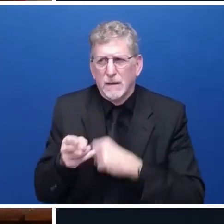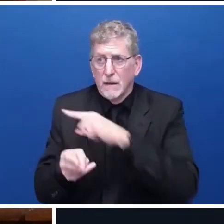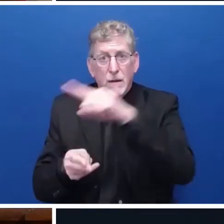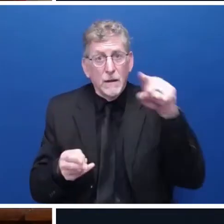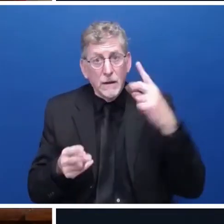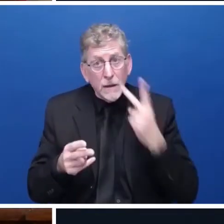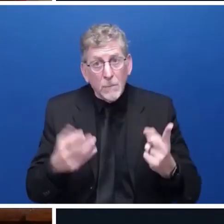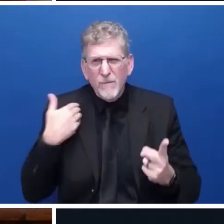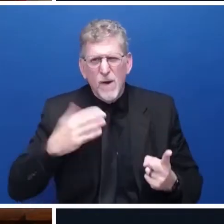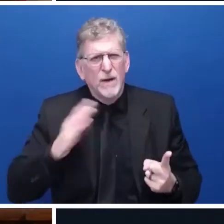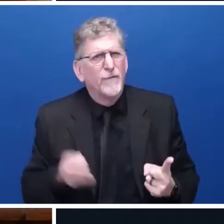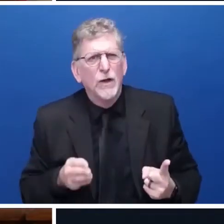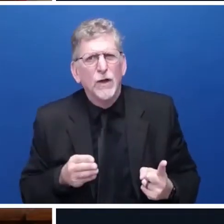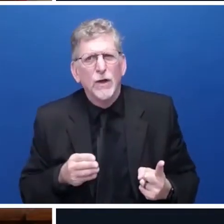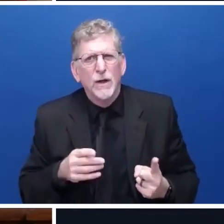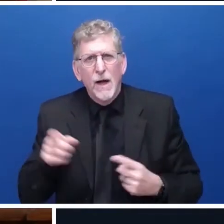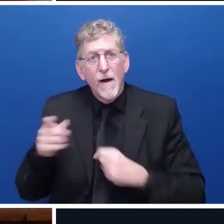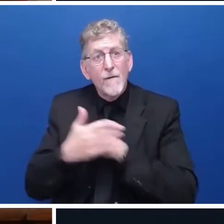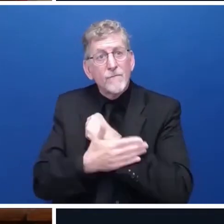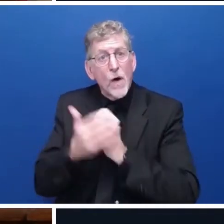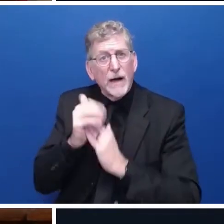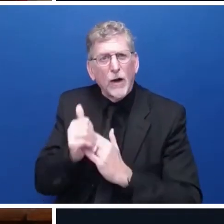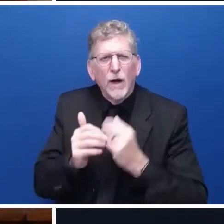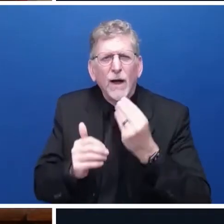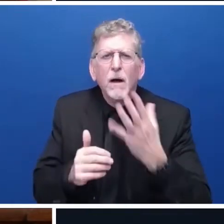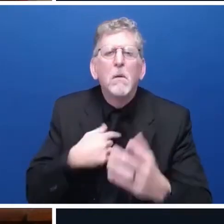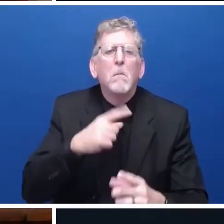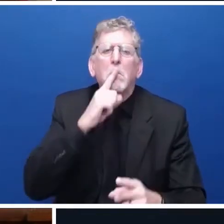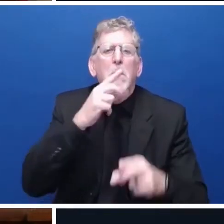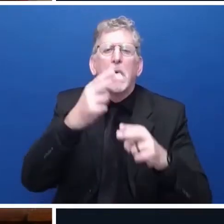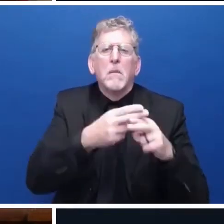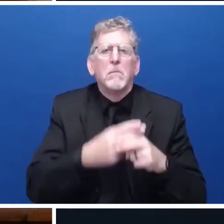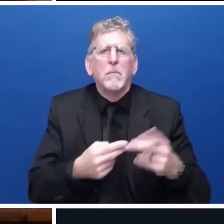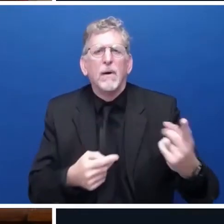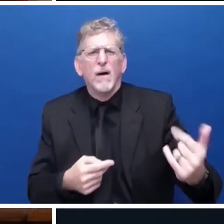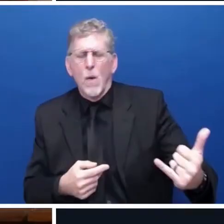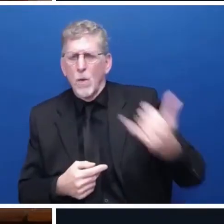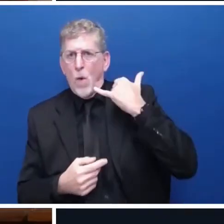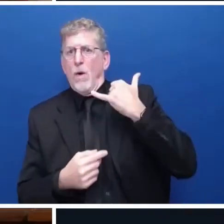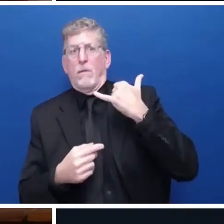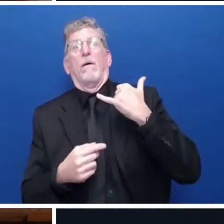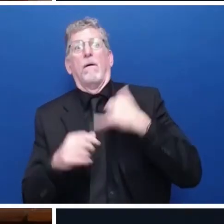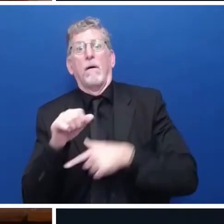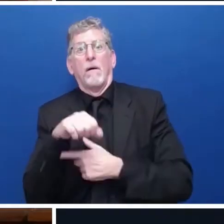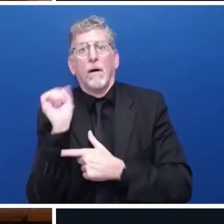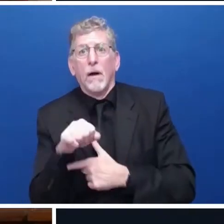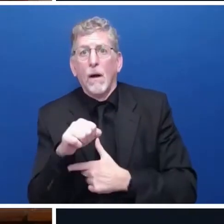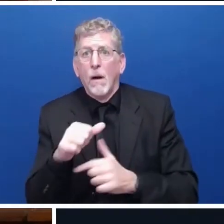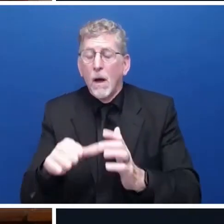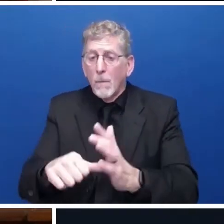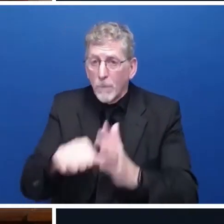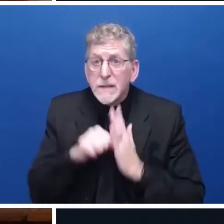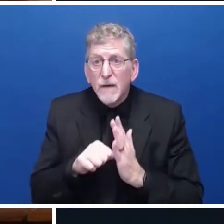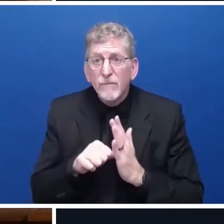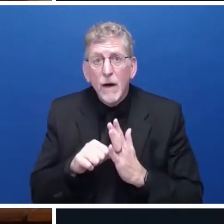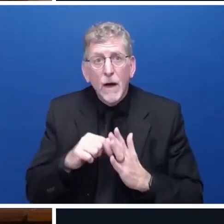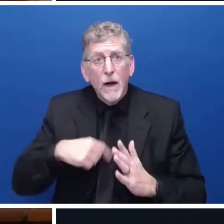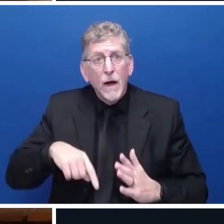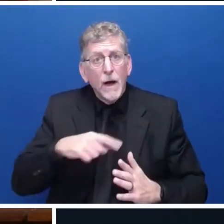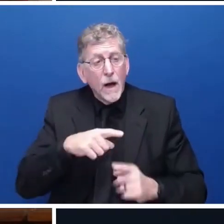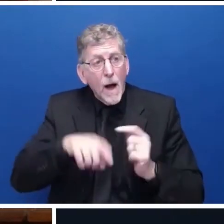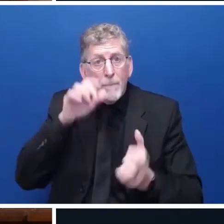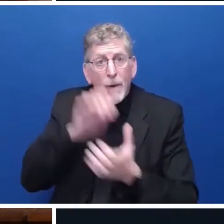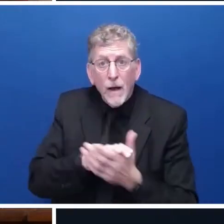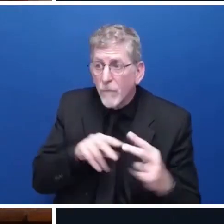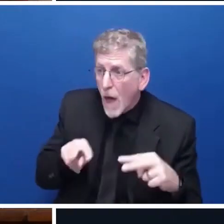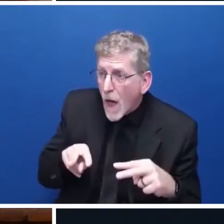impressive. They couldn't believe, they all watched, they saw what happened. This is a different fighting force